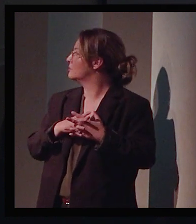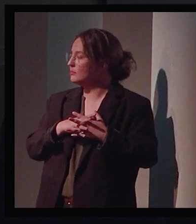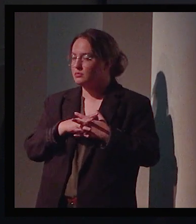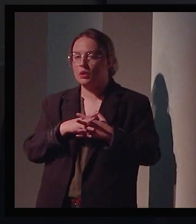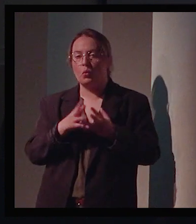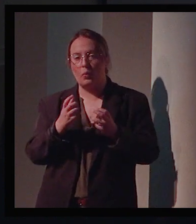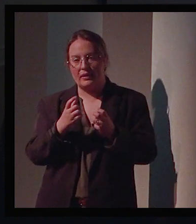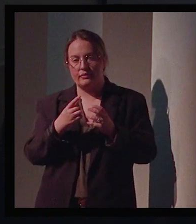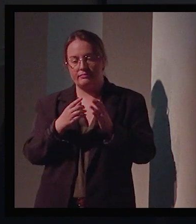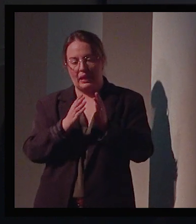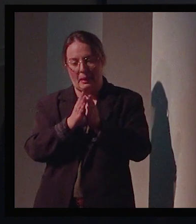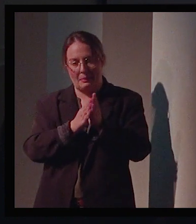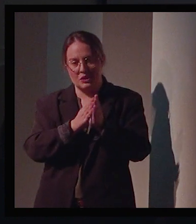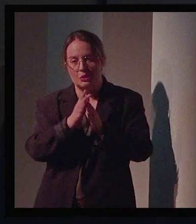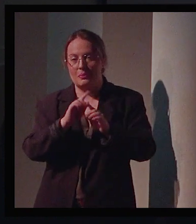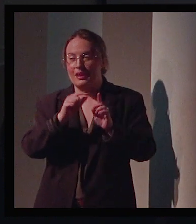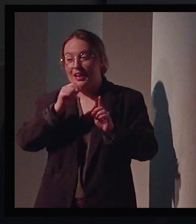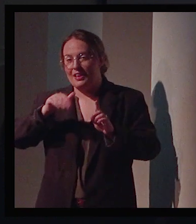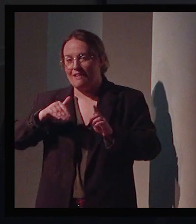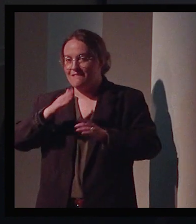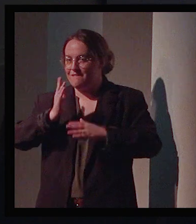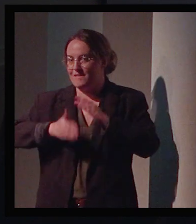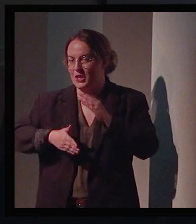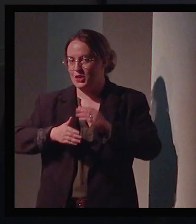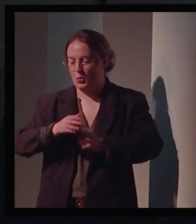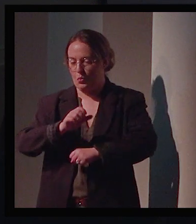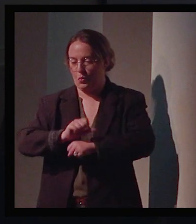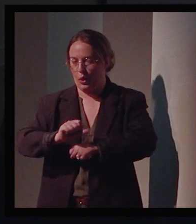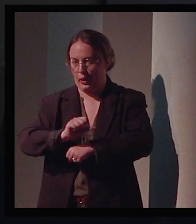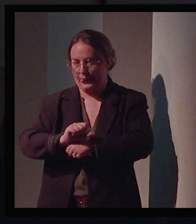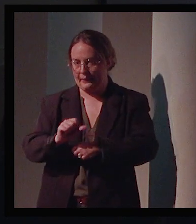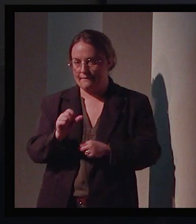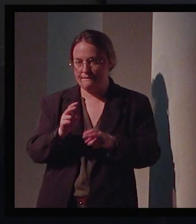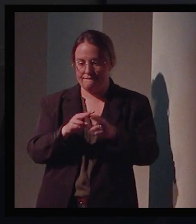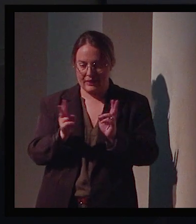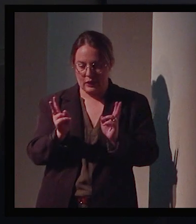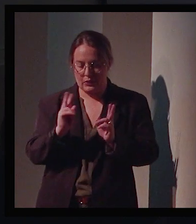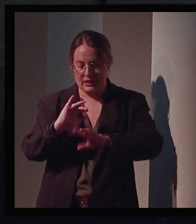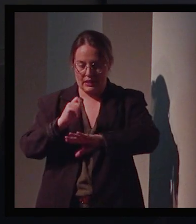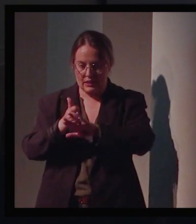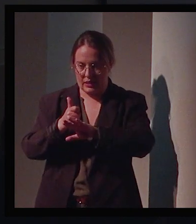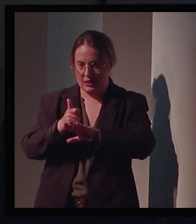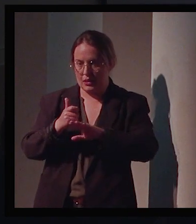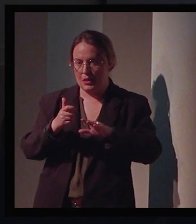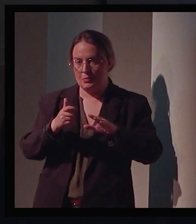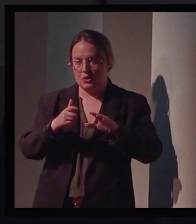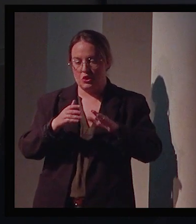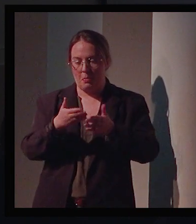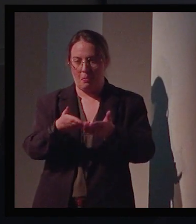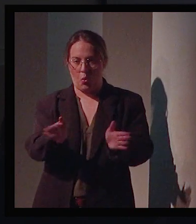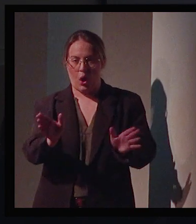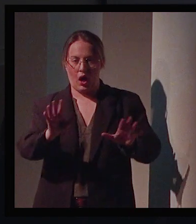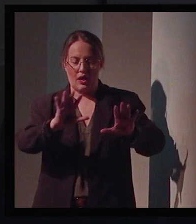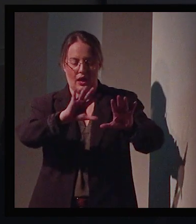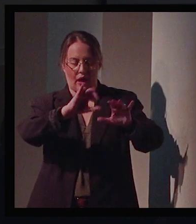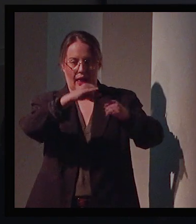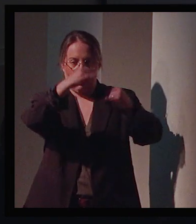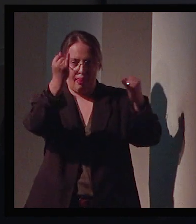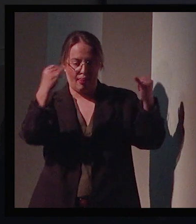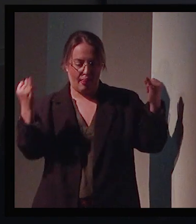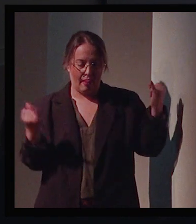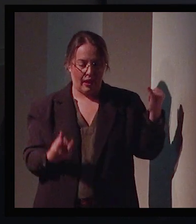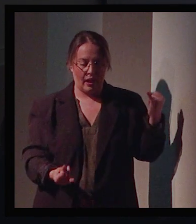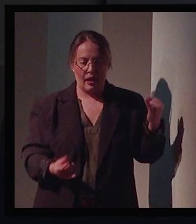ambitious but ultimately unfinished work. He's really very sensitively established the broad outlines and tonal relationships